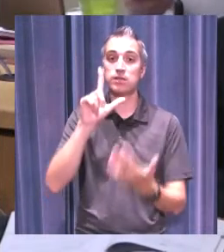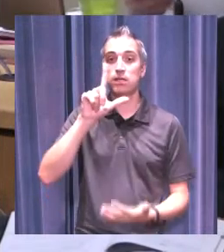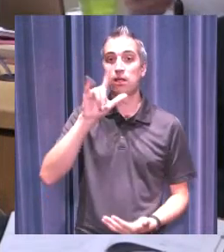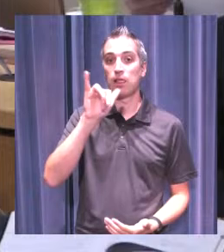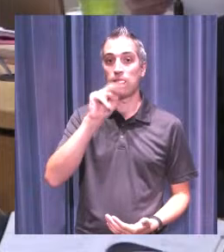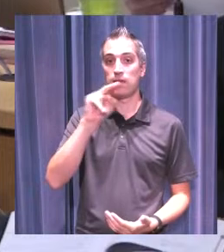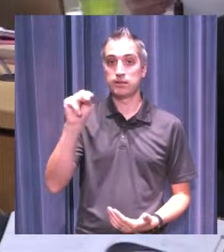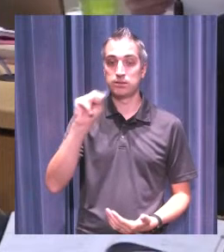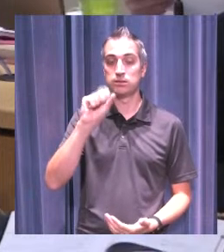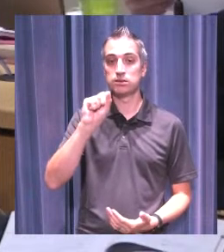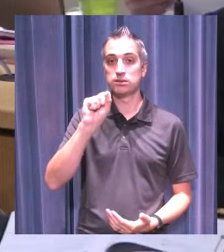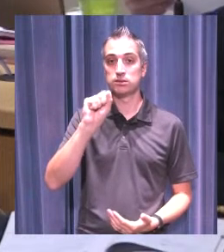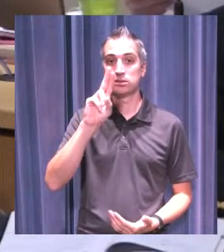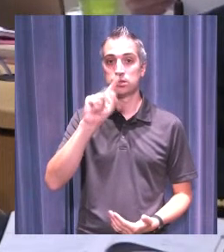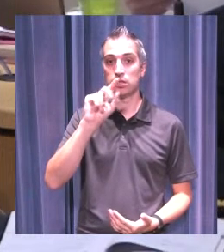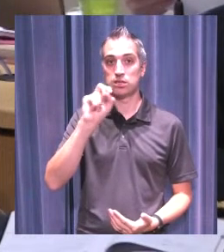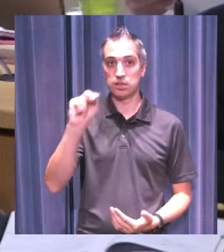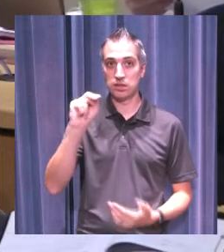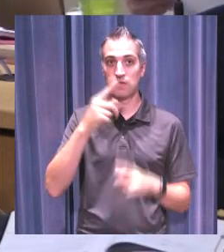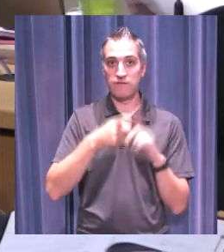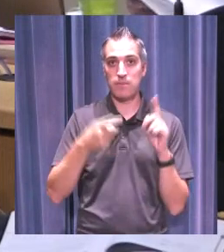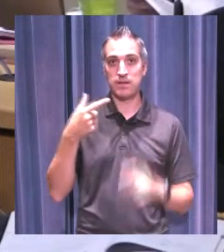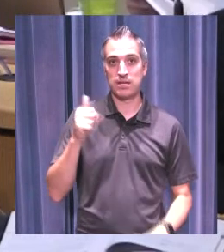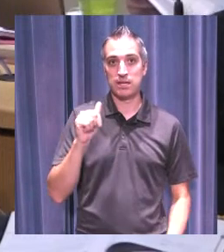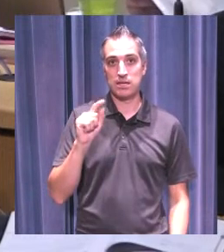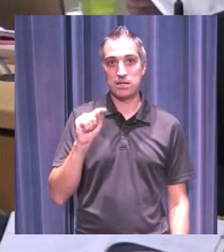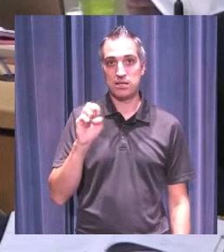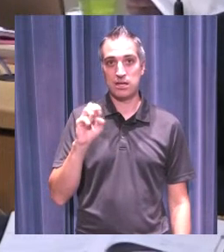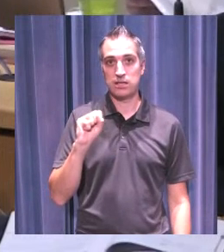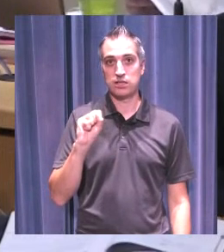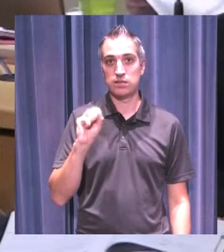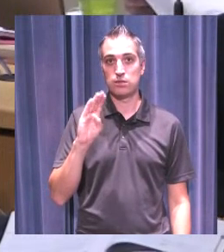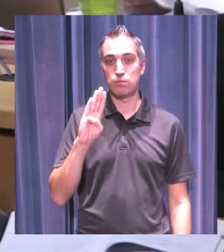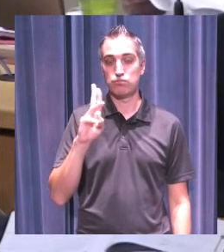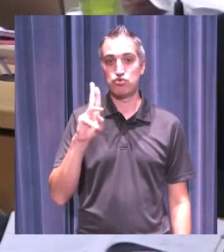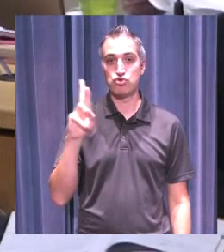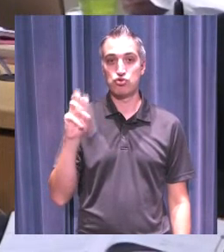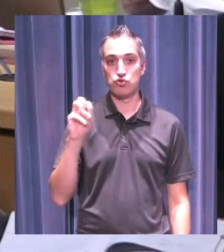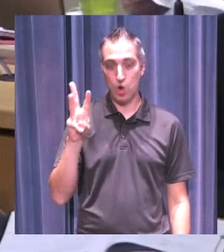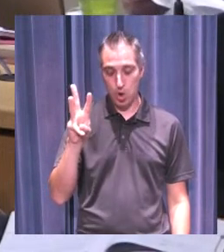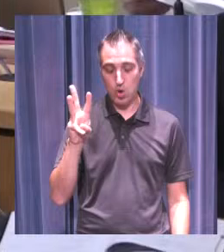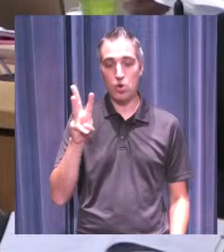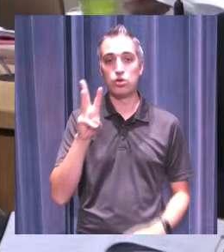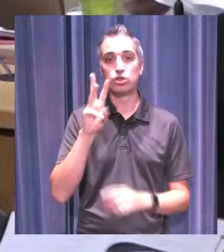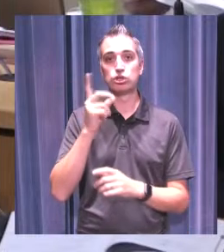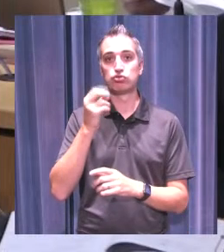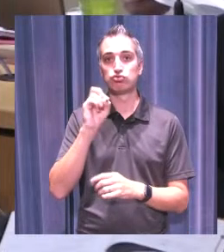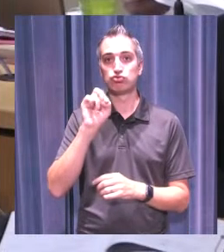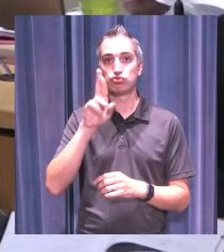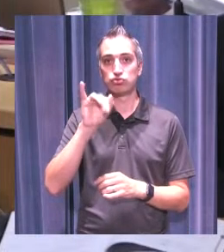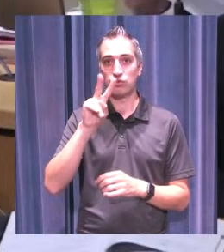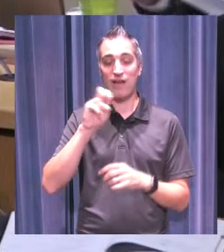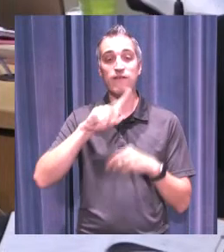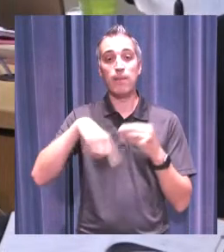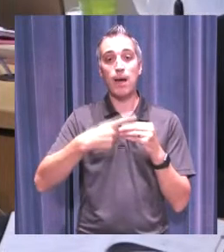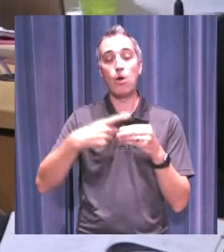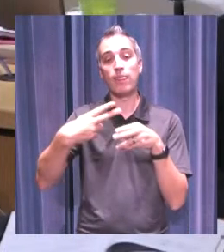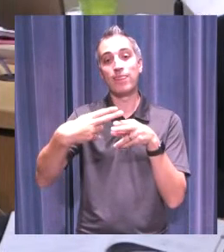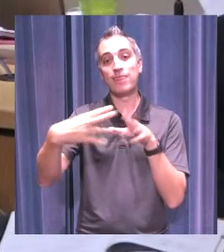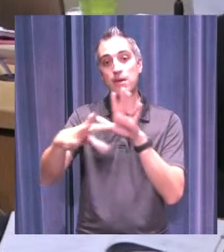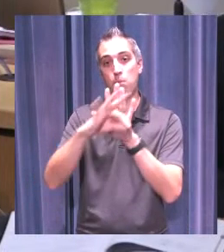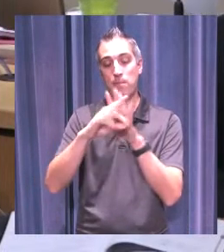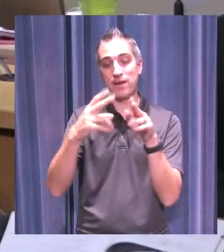Sutton from Gatesboro Drive, and she has submitted comment on the appointment of interim college president